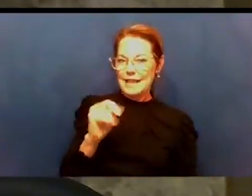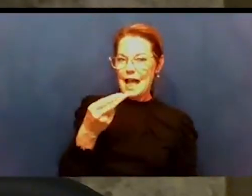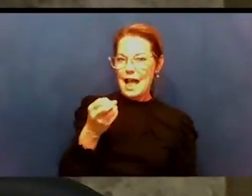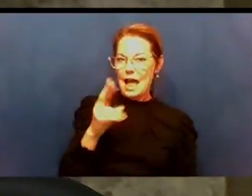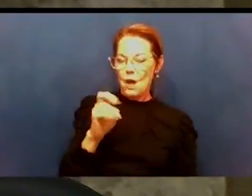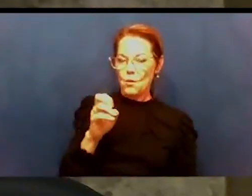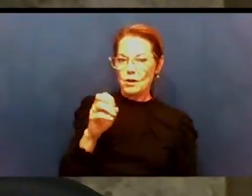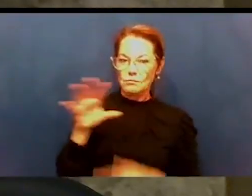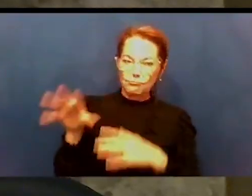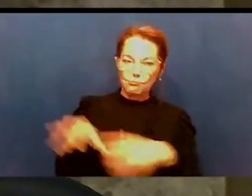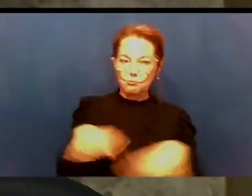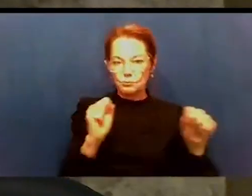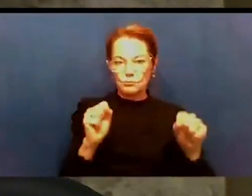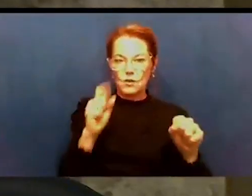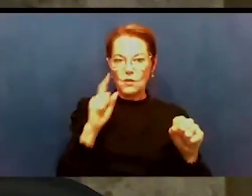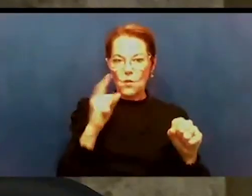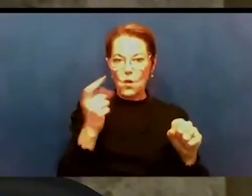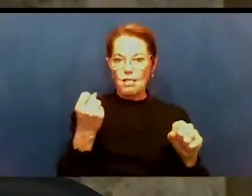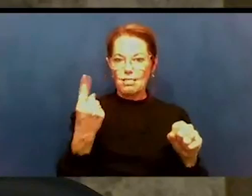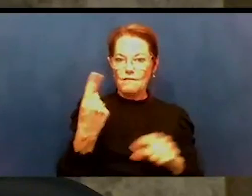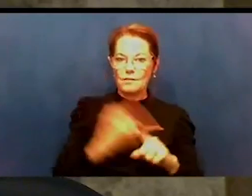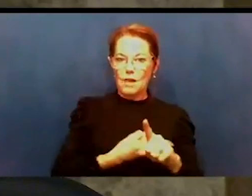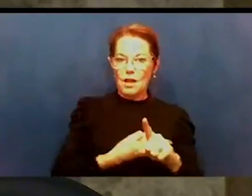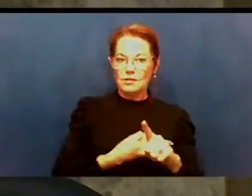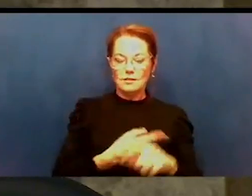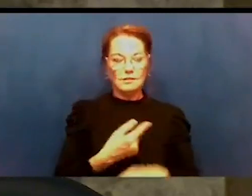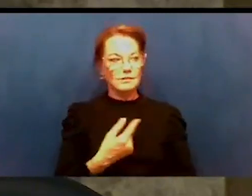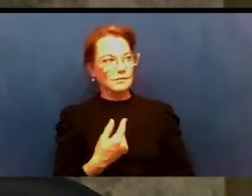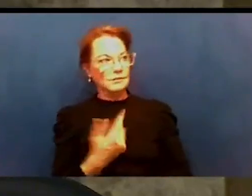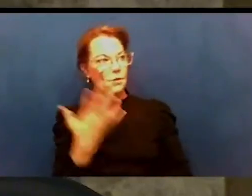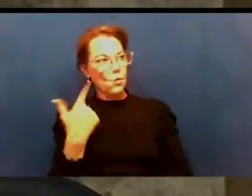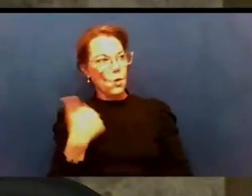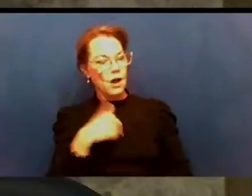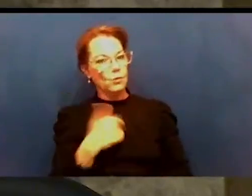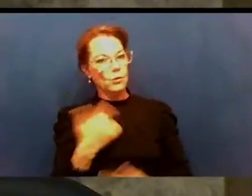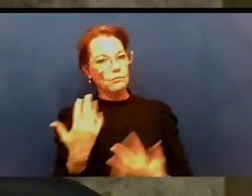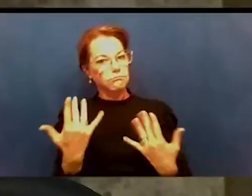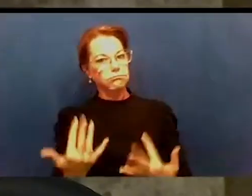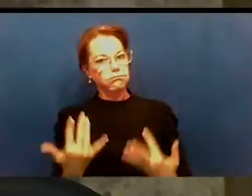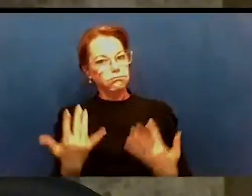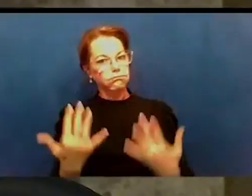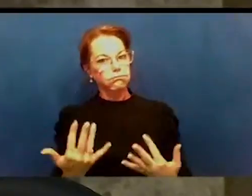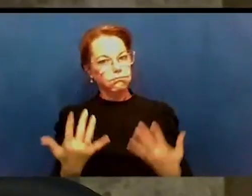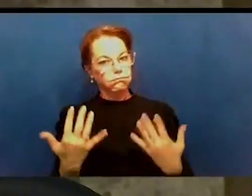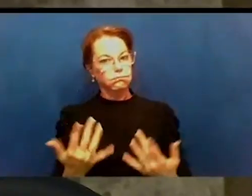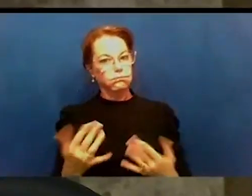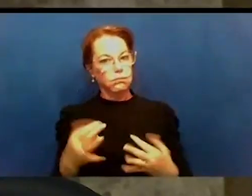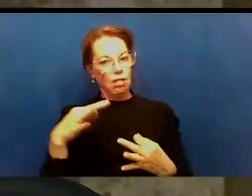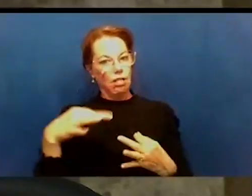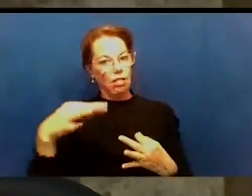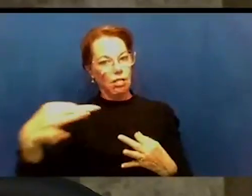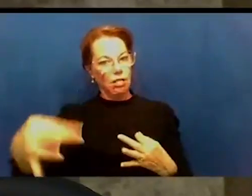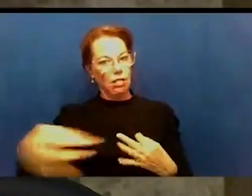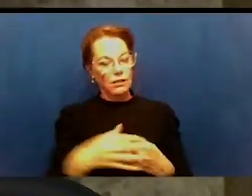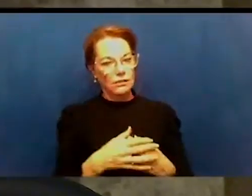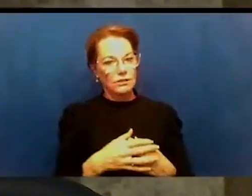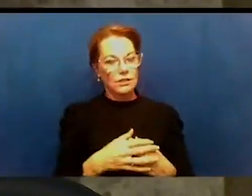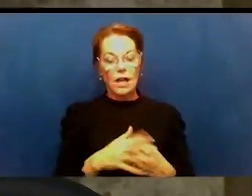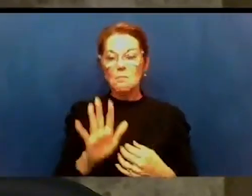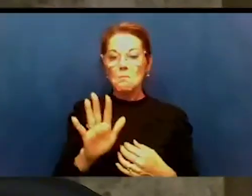to implement the laws that we pass here. So I hope that can be a theme, Mr. Chairman, of this committee. Not that the VA